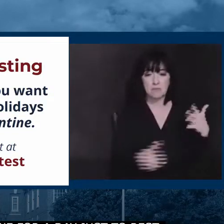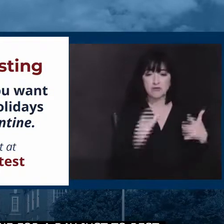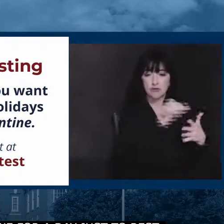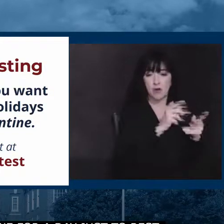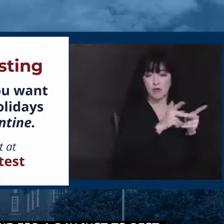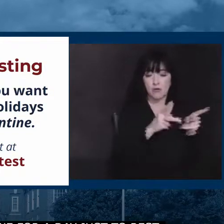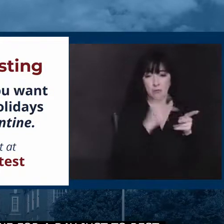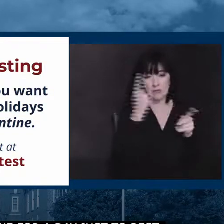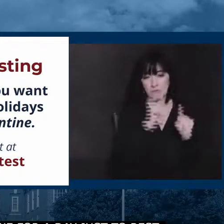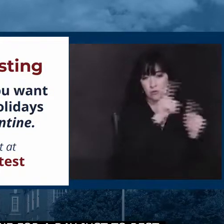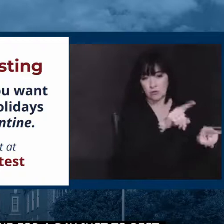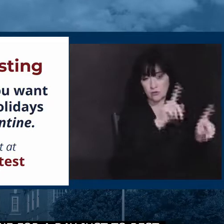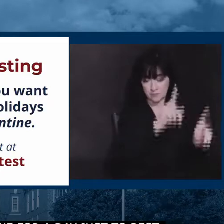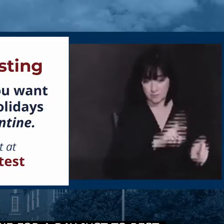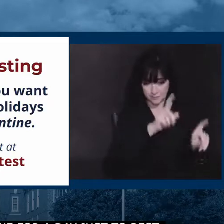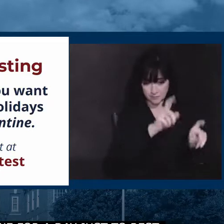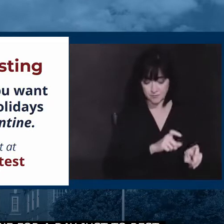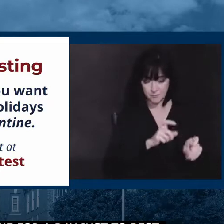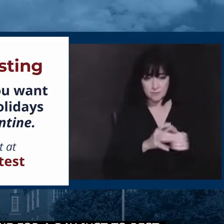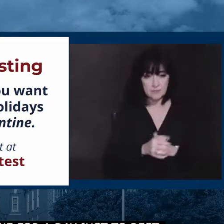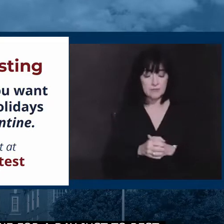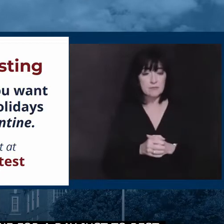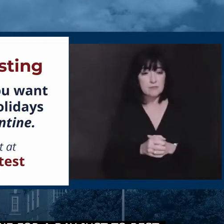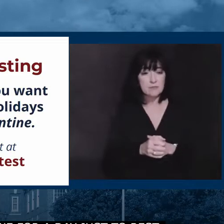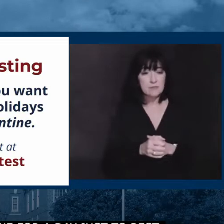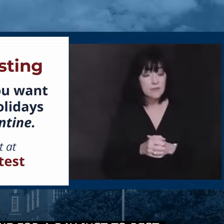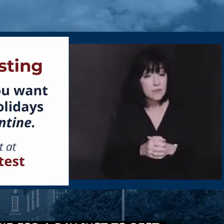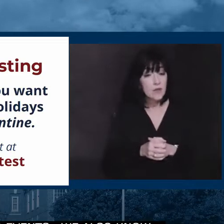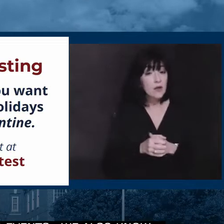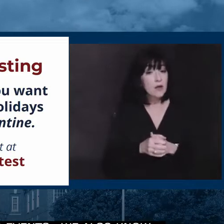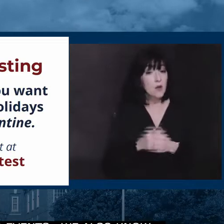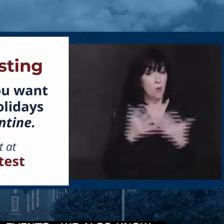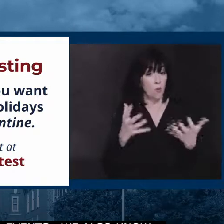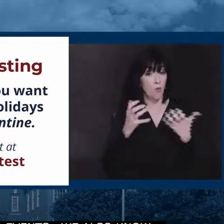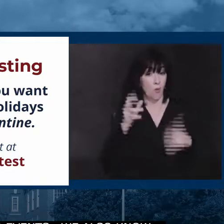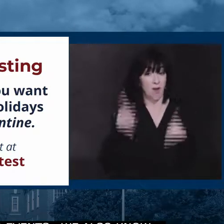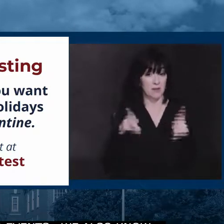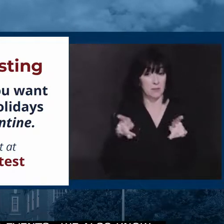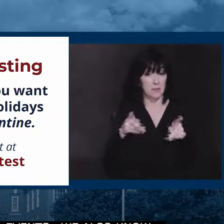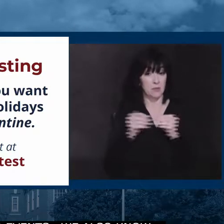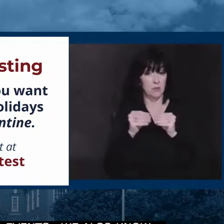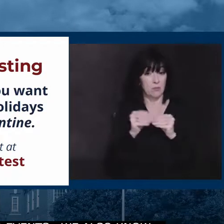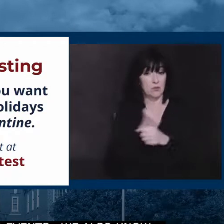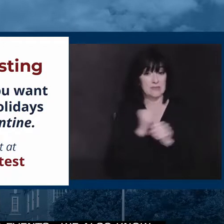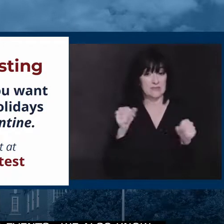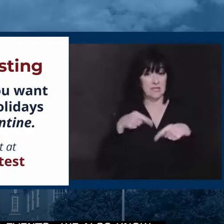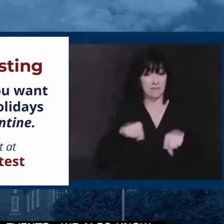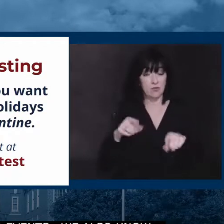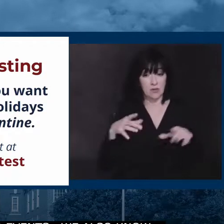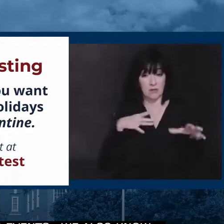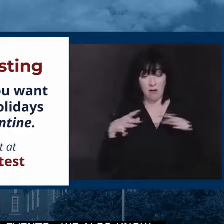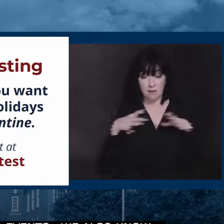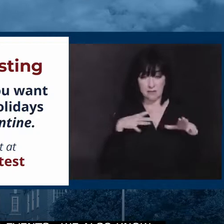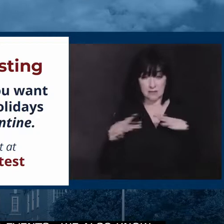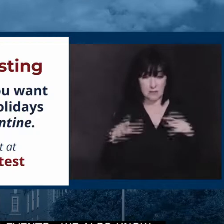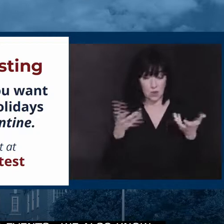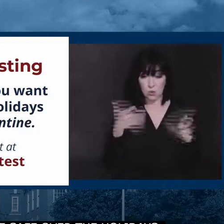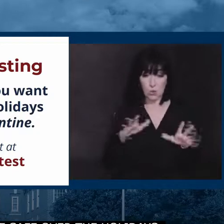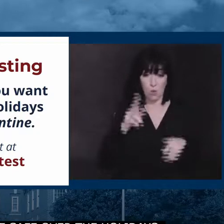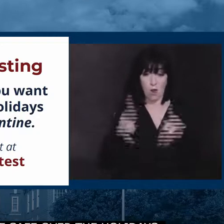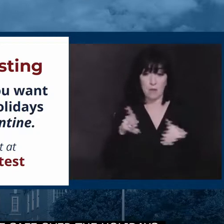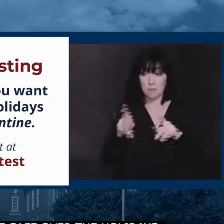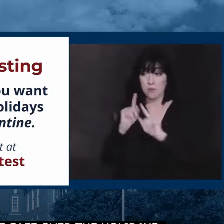the governor said, we want people to be safe over the holidays. We want to make sure we don't see a spike in cases post